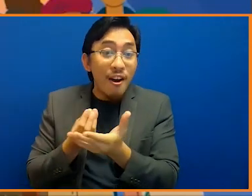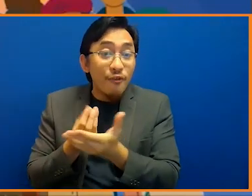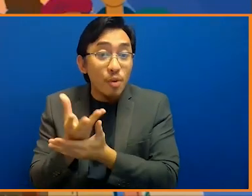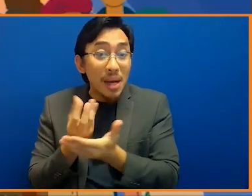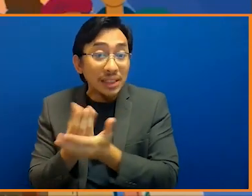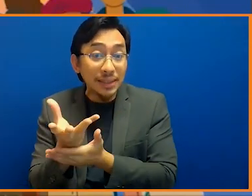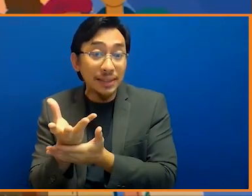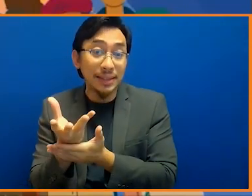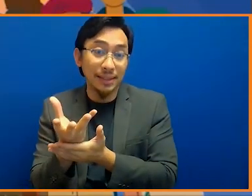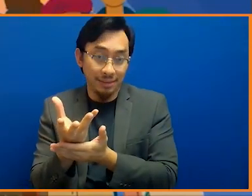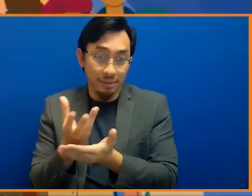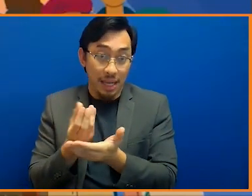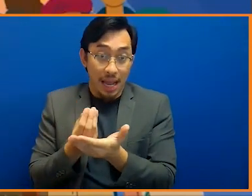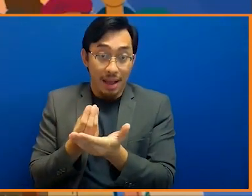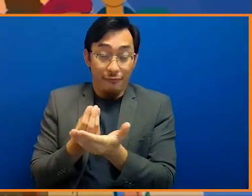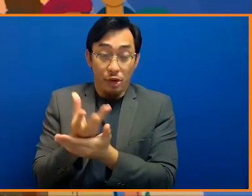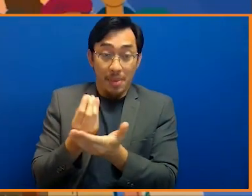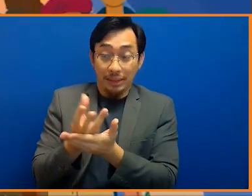the information,